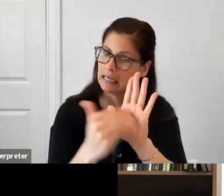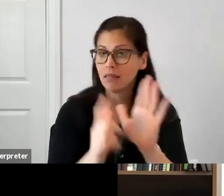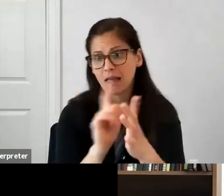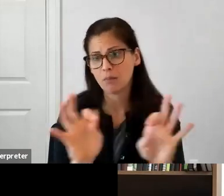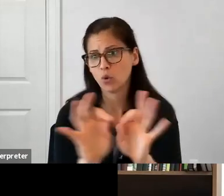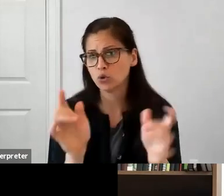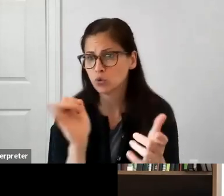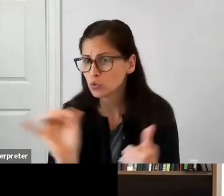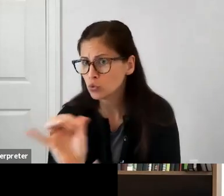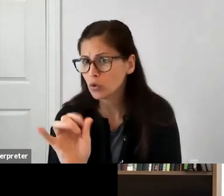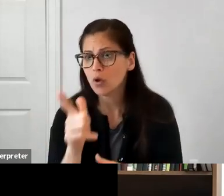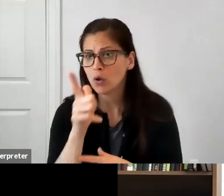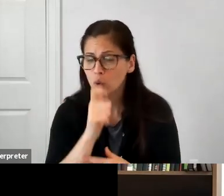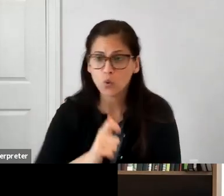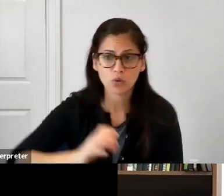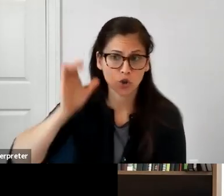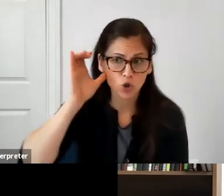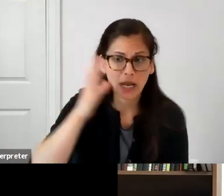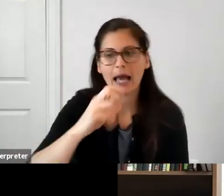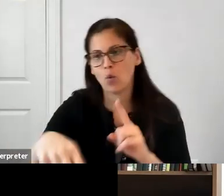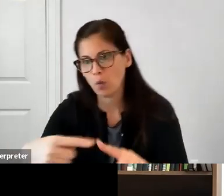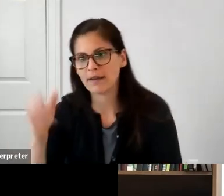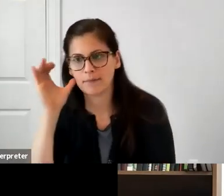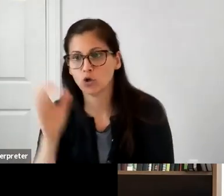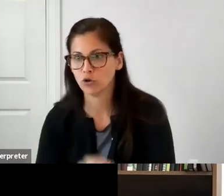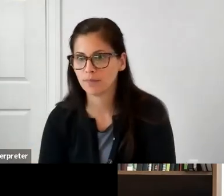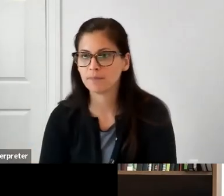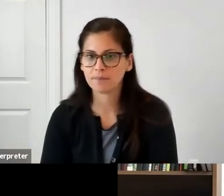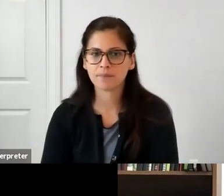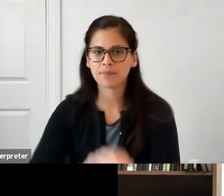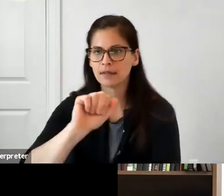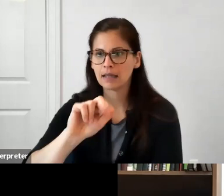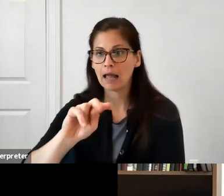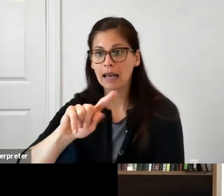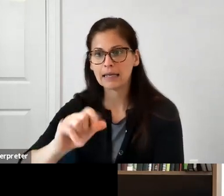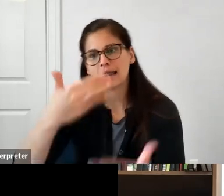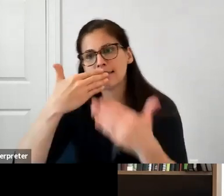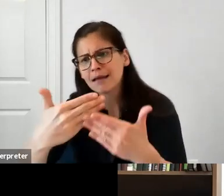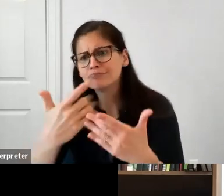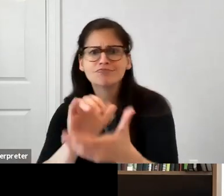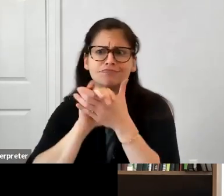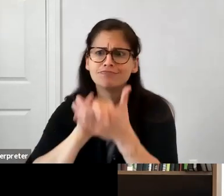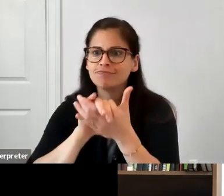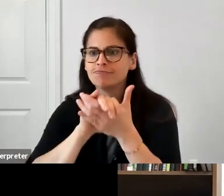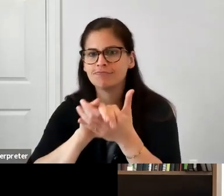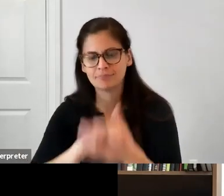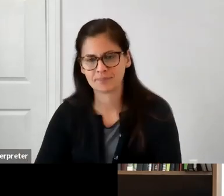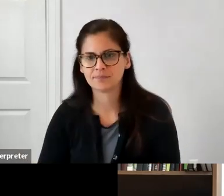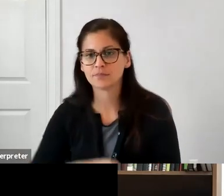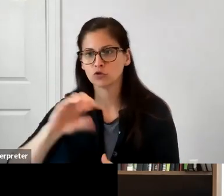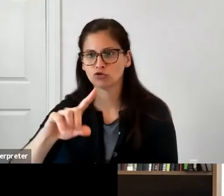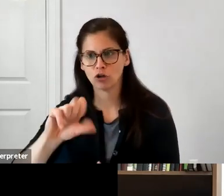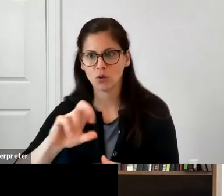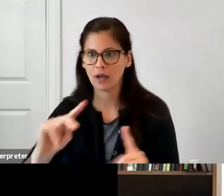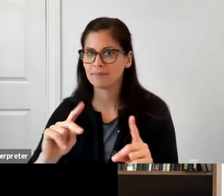And I think that's really important too. Who gets heard and when? So Thank you and congratulations. All right, Charles,